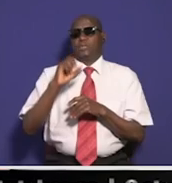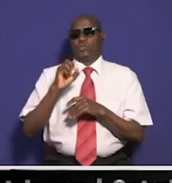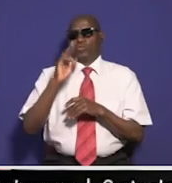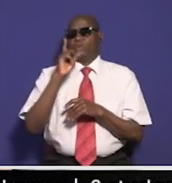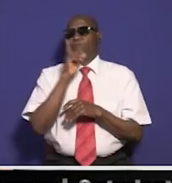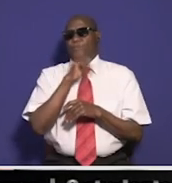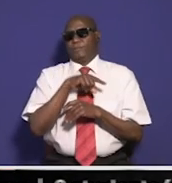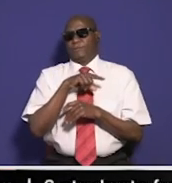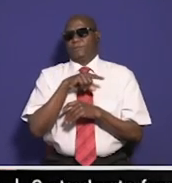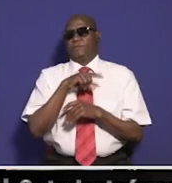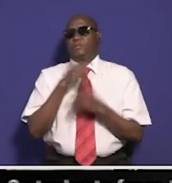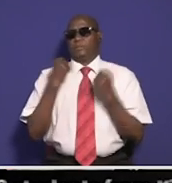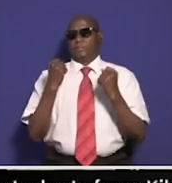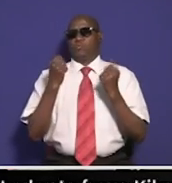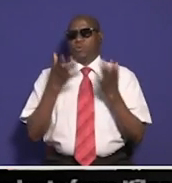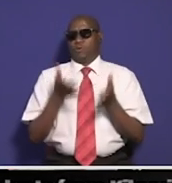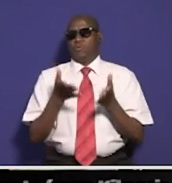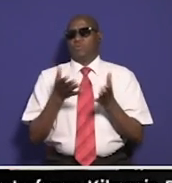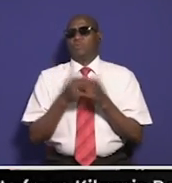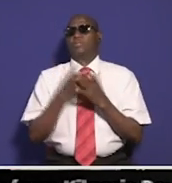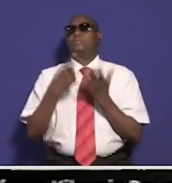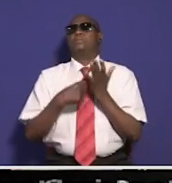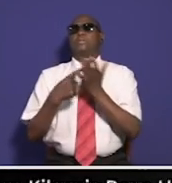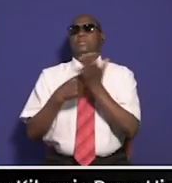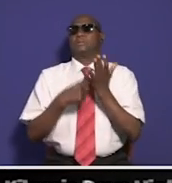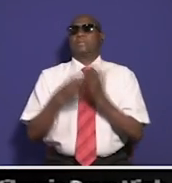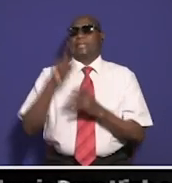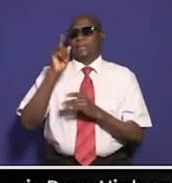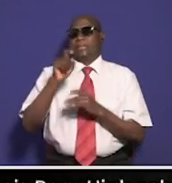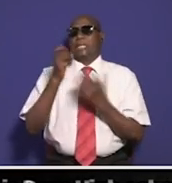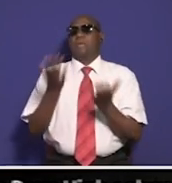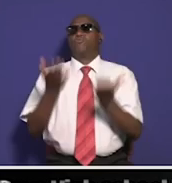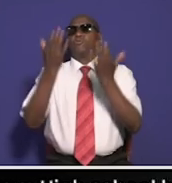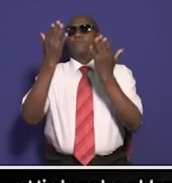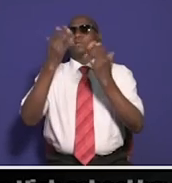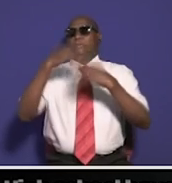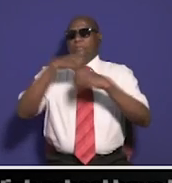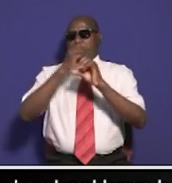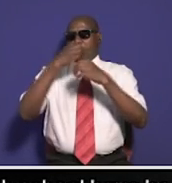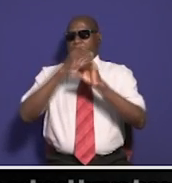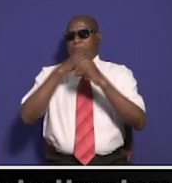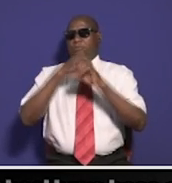condition. Bronny's situation has sparked discussions on the need for improved screening and